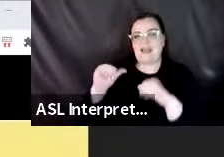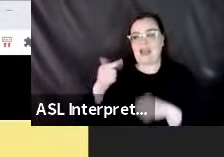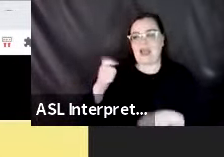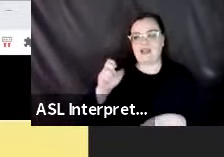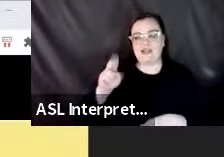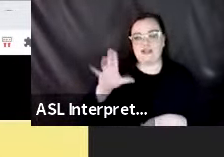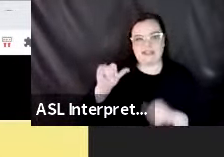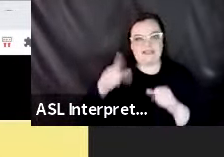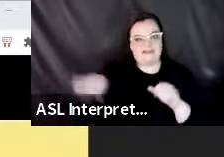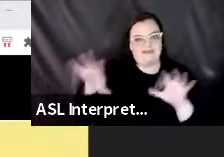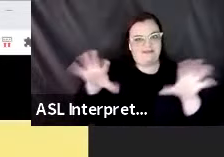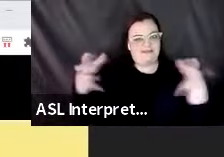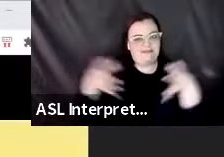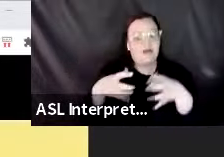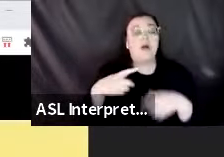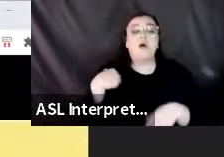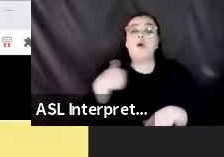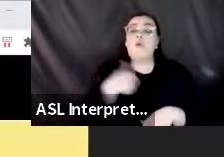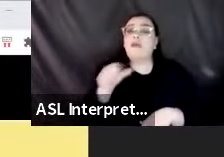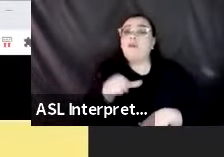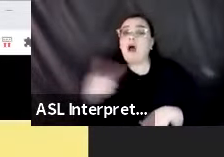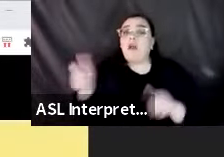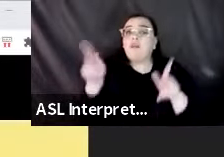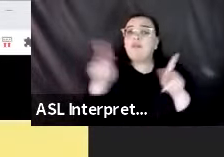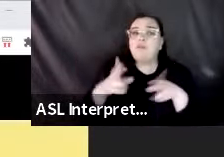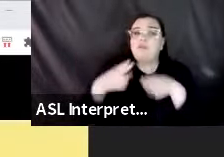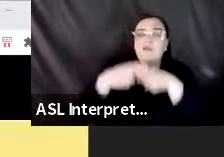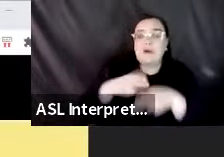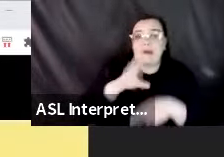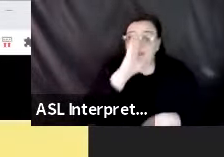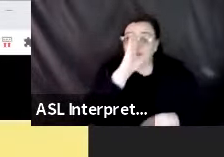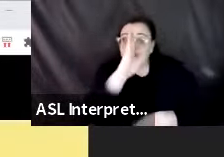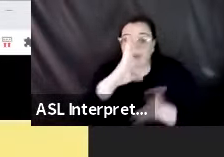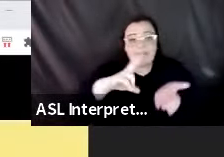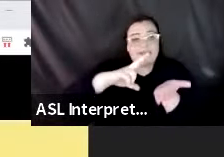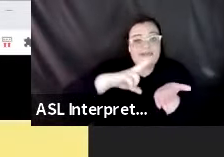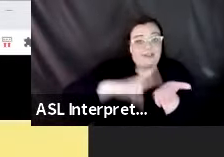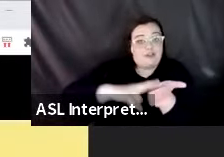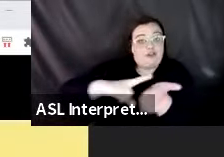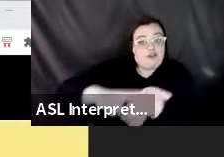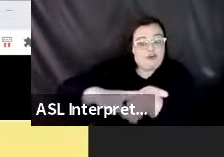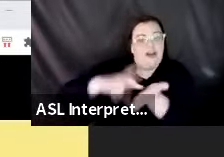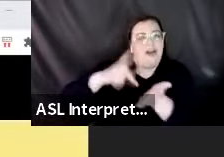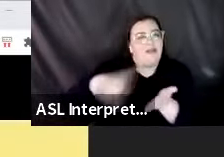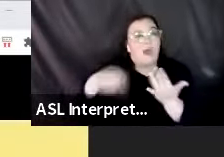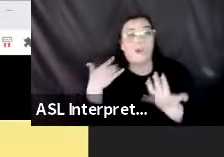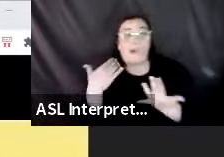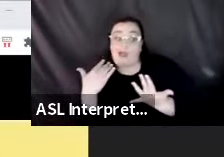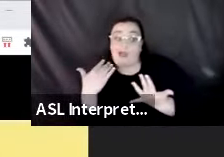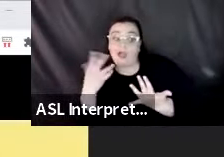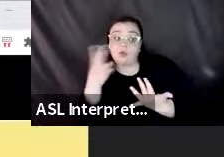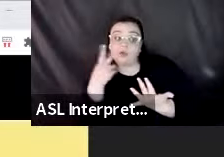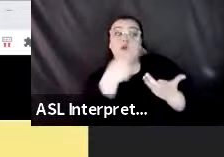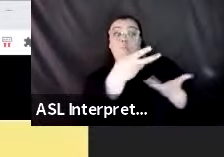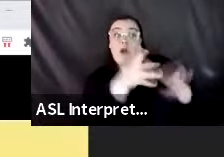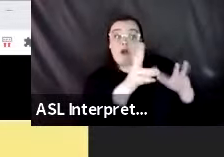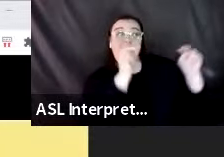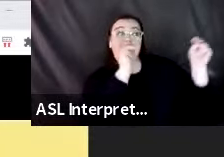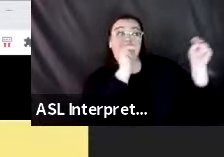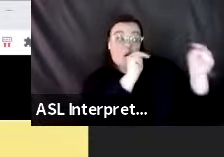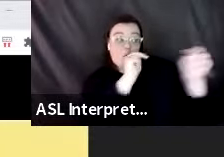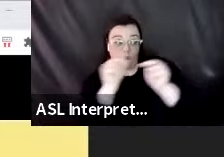We have other signatories who are called direct signatories. They wait to see what's been negotiated and